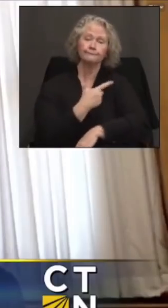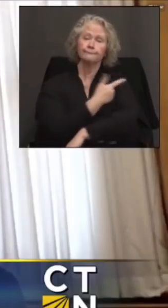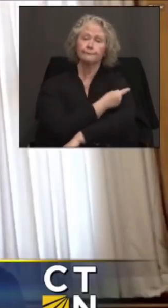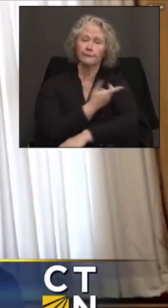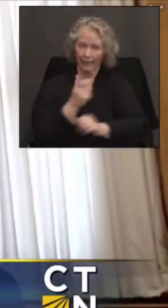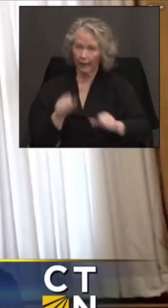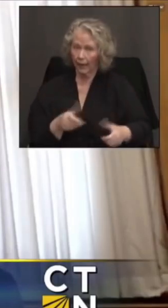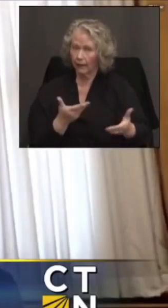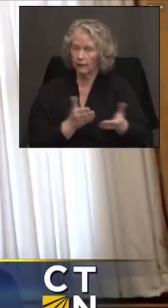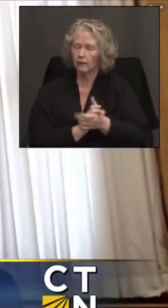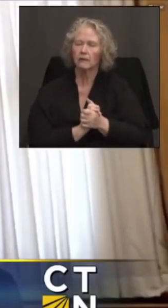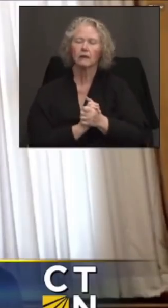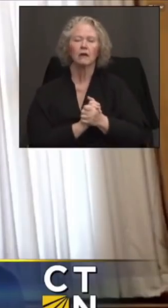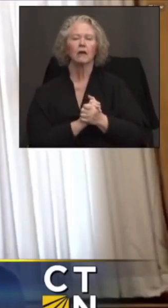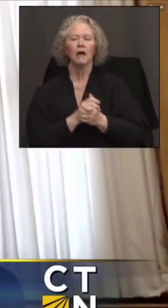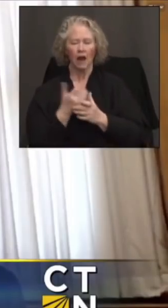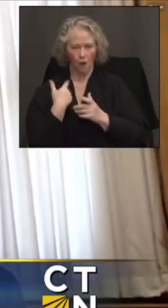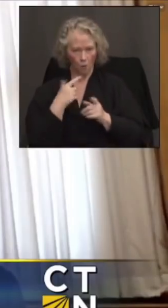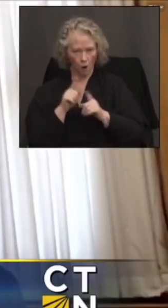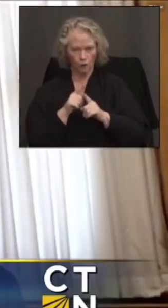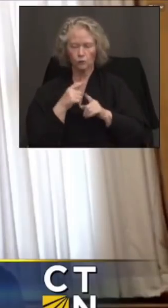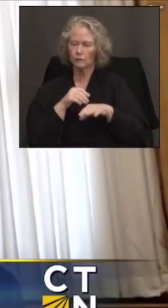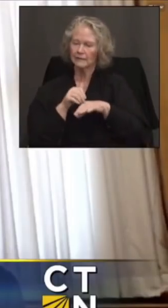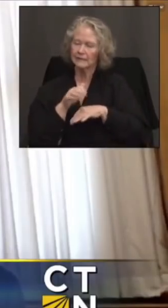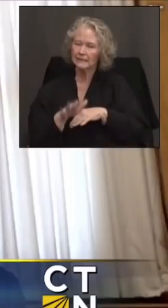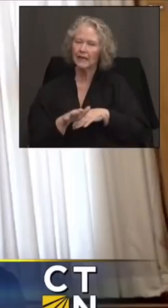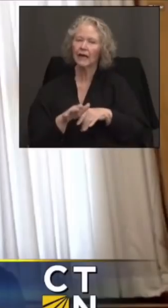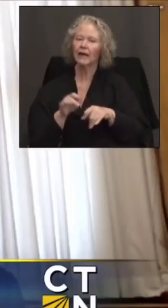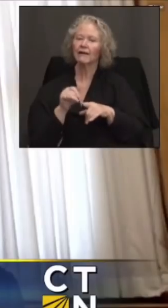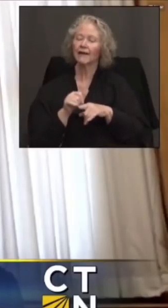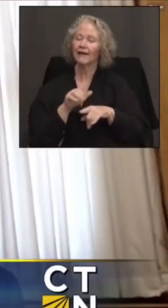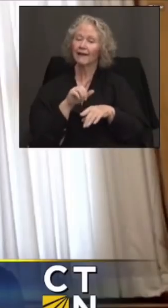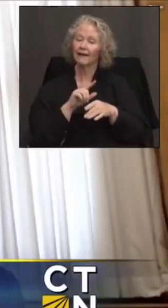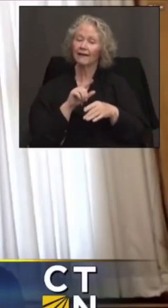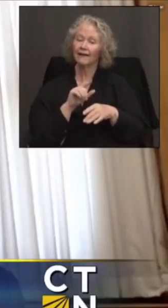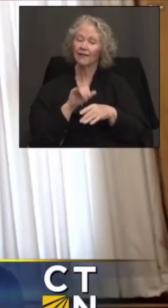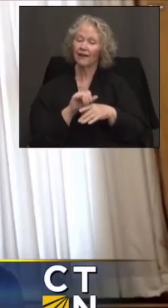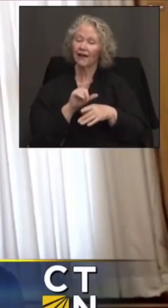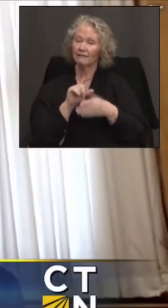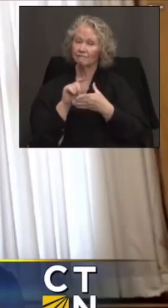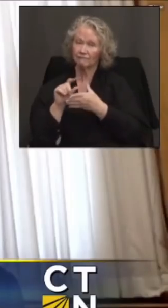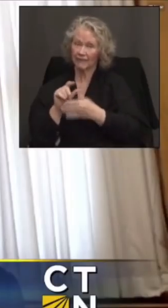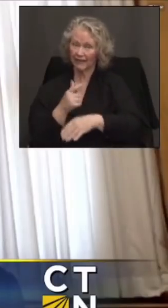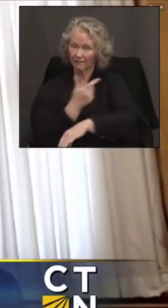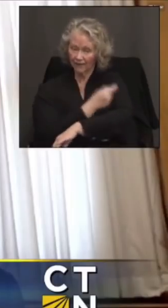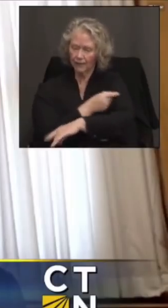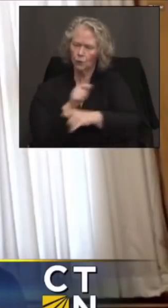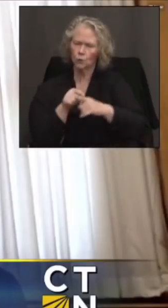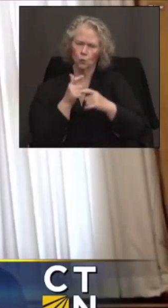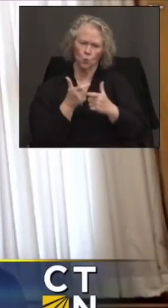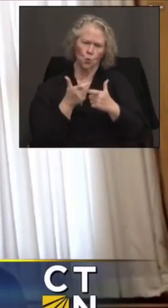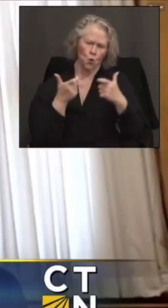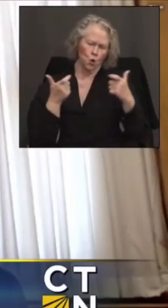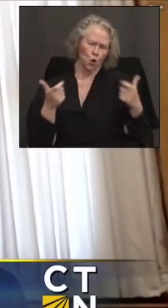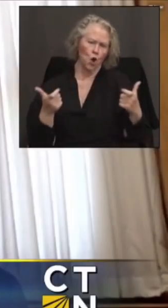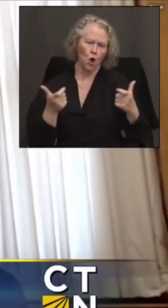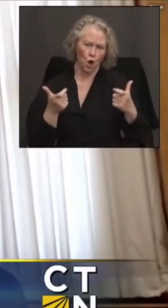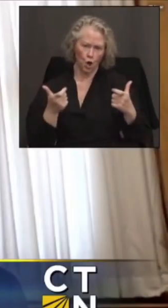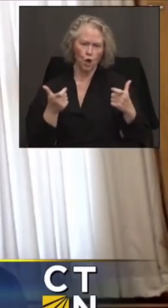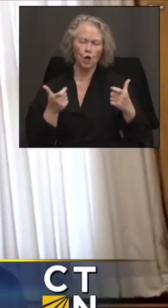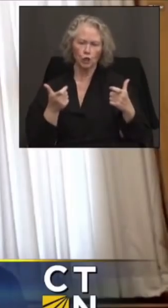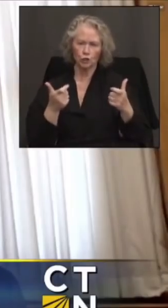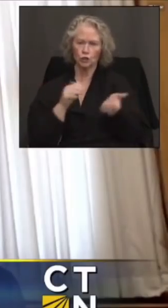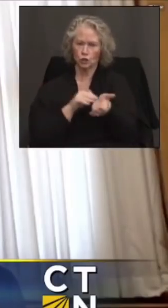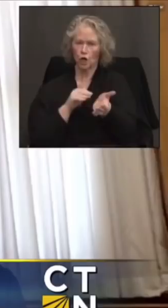week to deploy vaccine to primary care physician practices, still larger ones that have kind of critical mass where you can